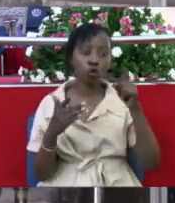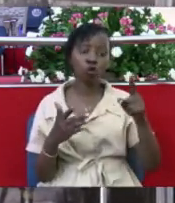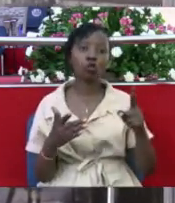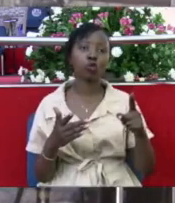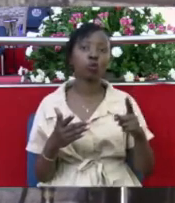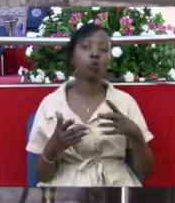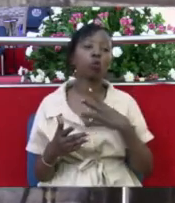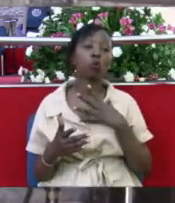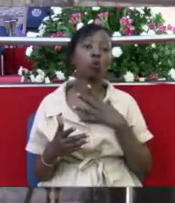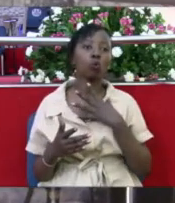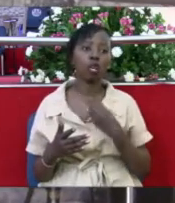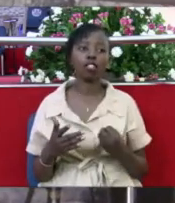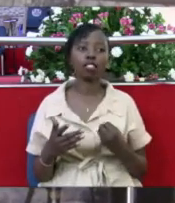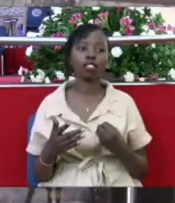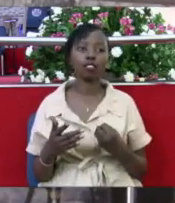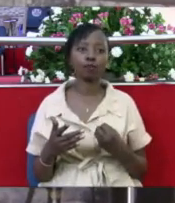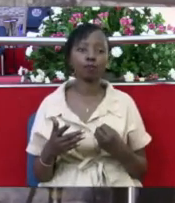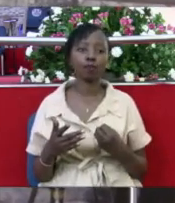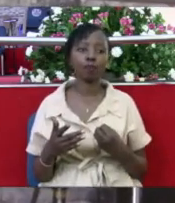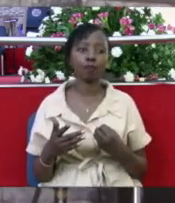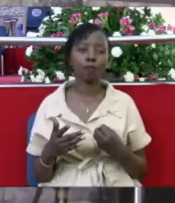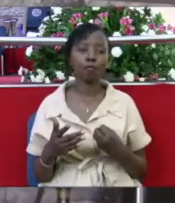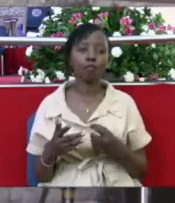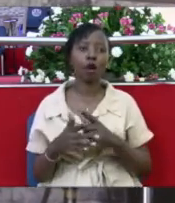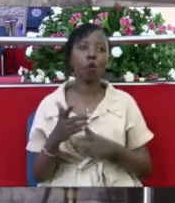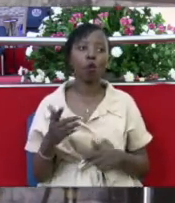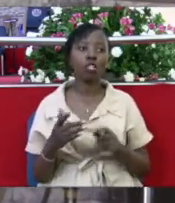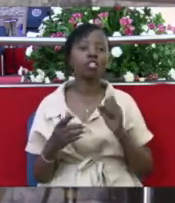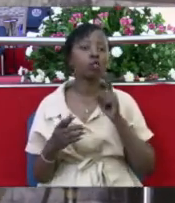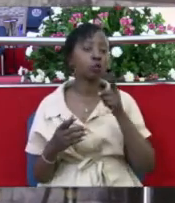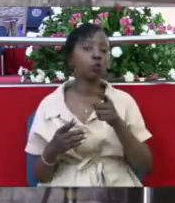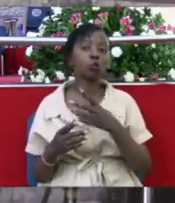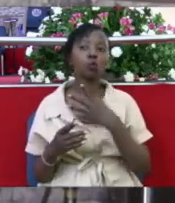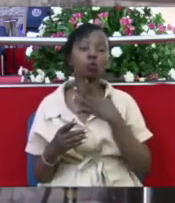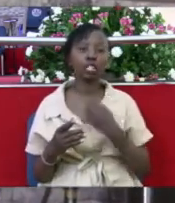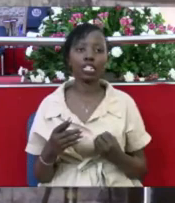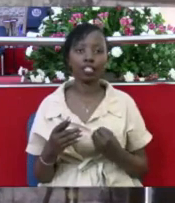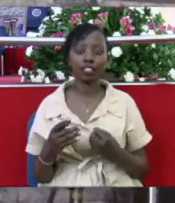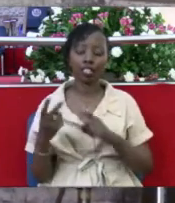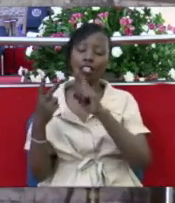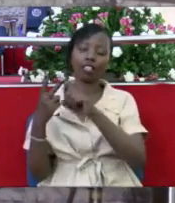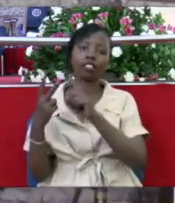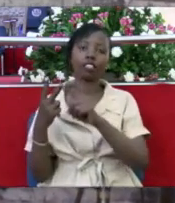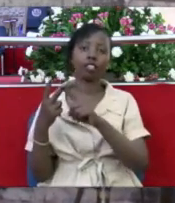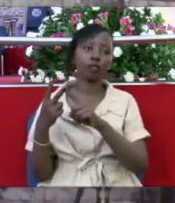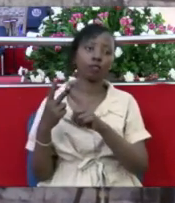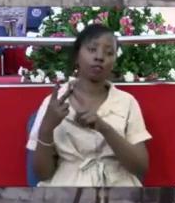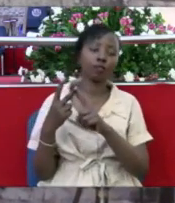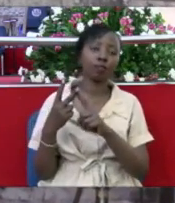writing, we are tackling the requirement. Kama unaandika basi mahitaji. The second thing we are going to tackle, alafu ya